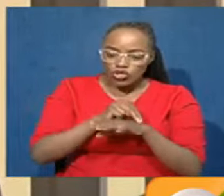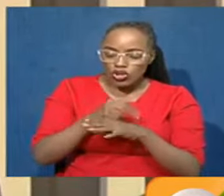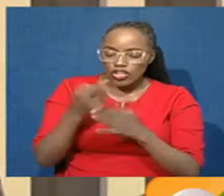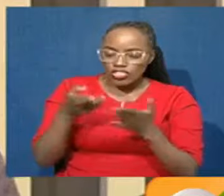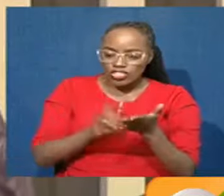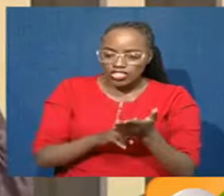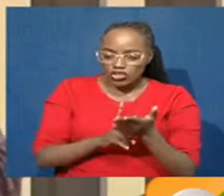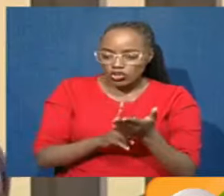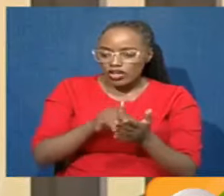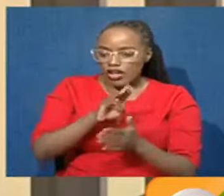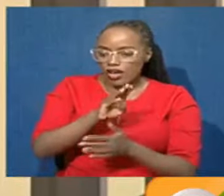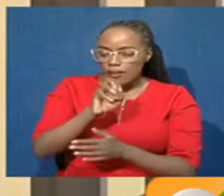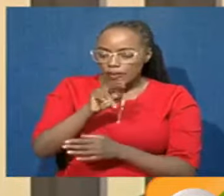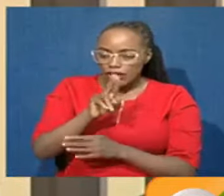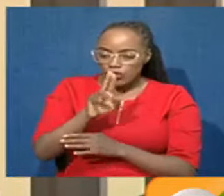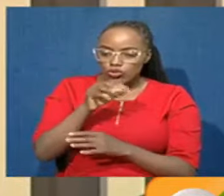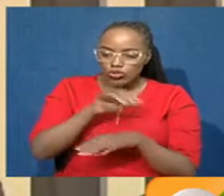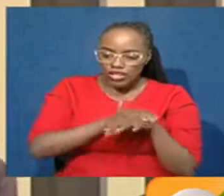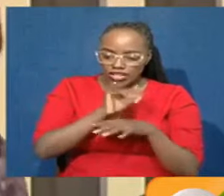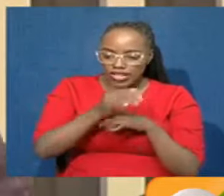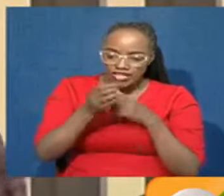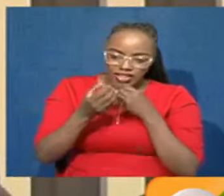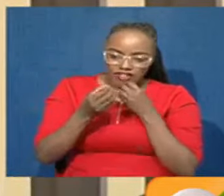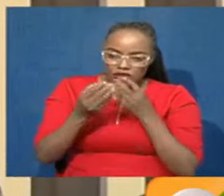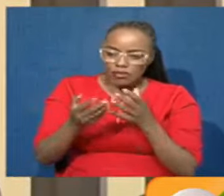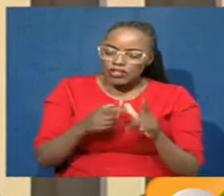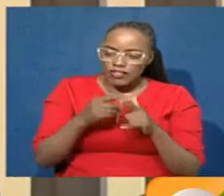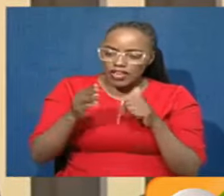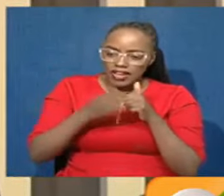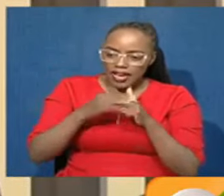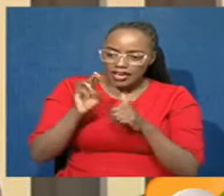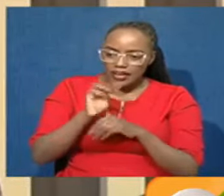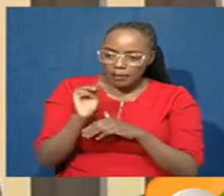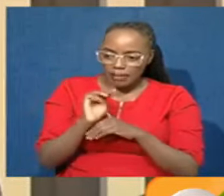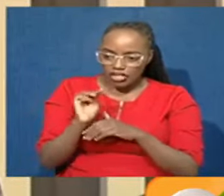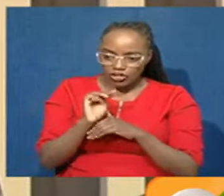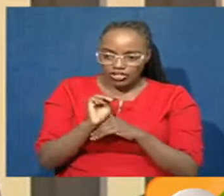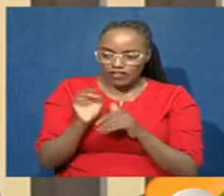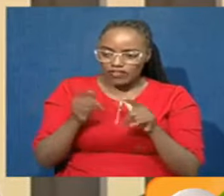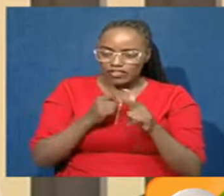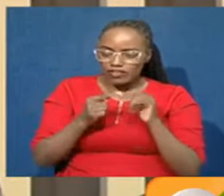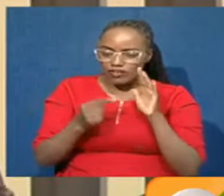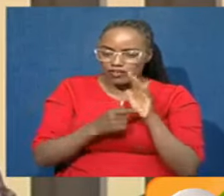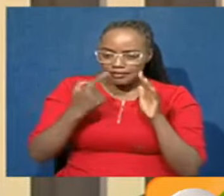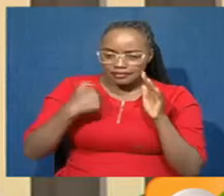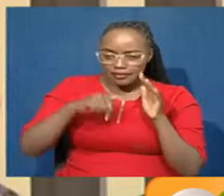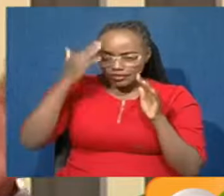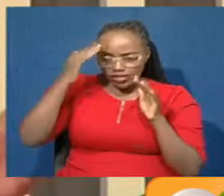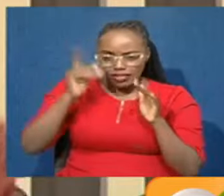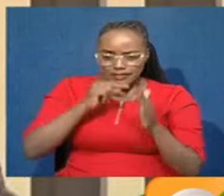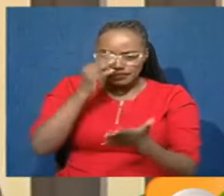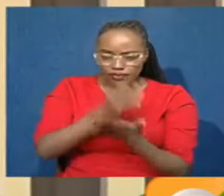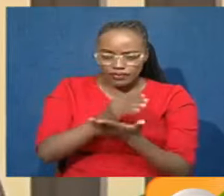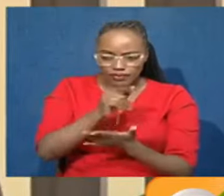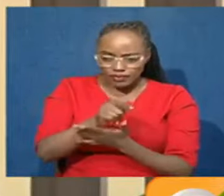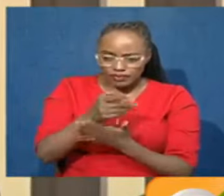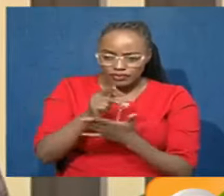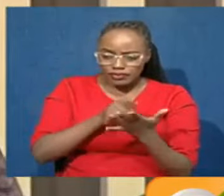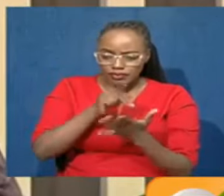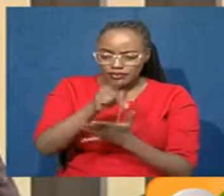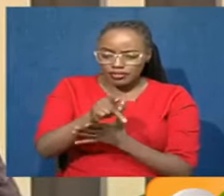to verify. Okay. Mm-hmm. So when we got the figure of 9 million, that we knew that for sure these are paid up members